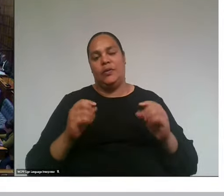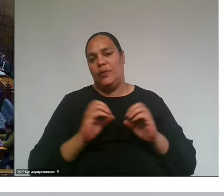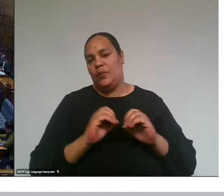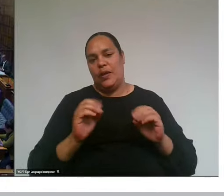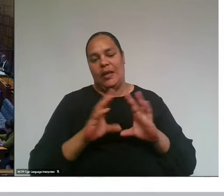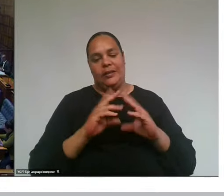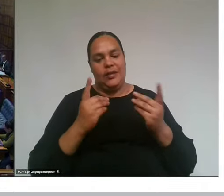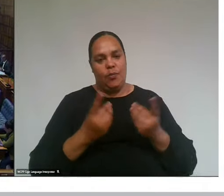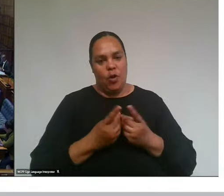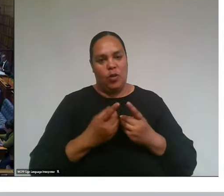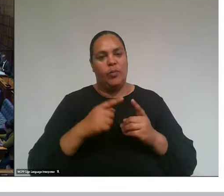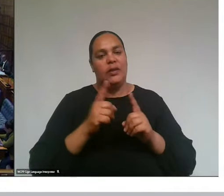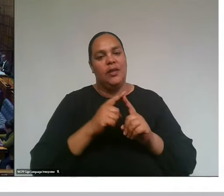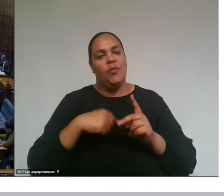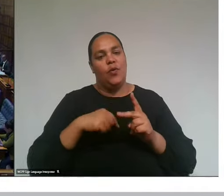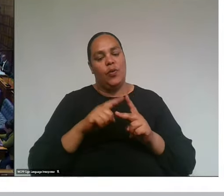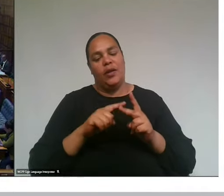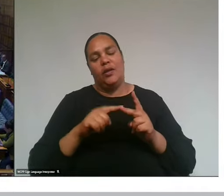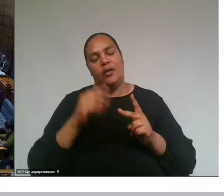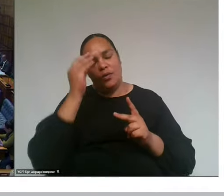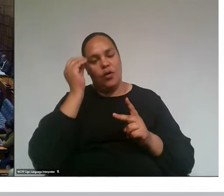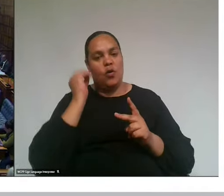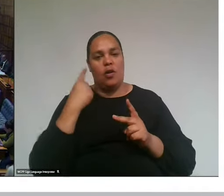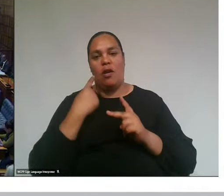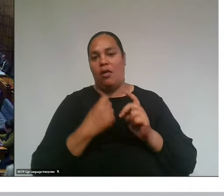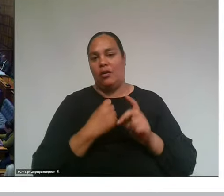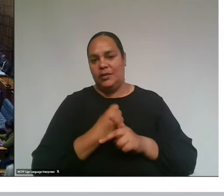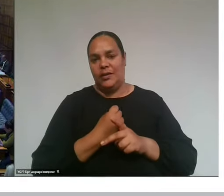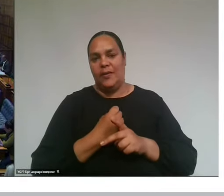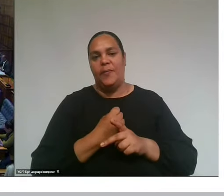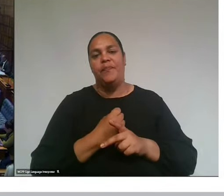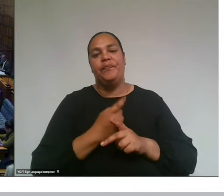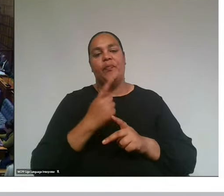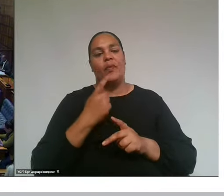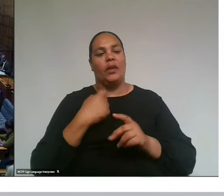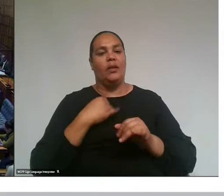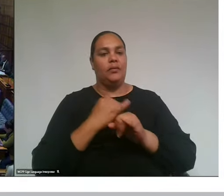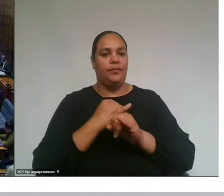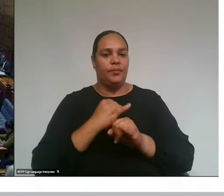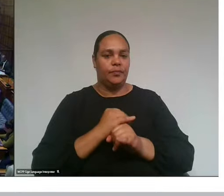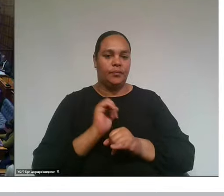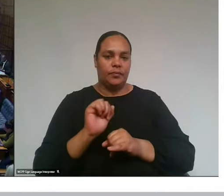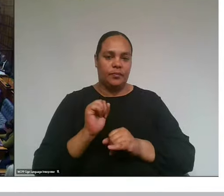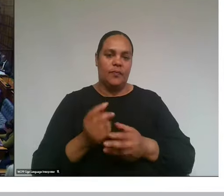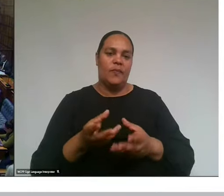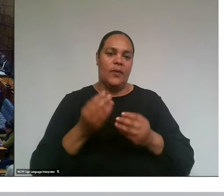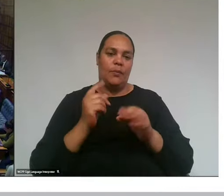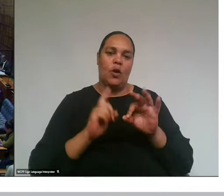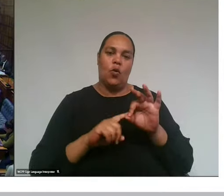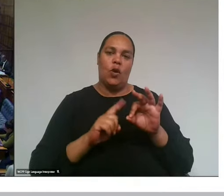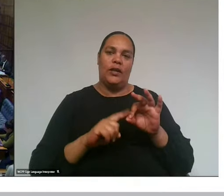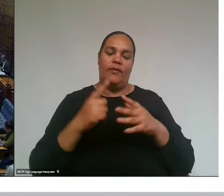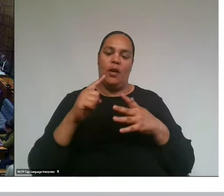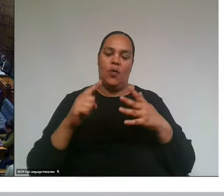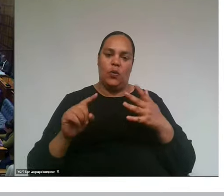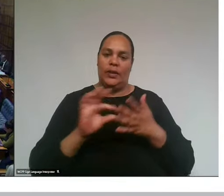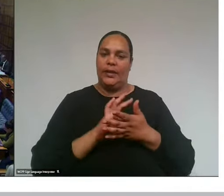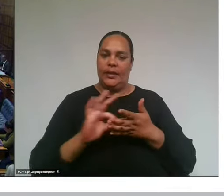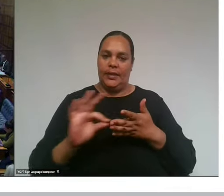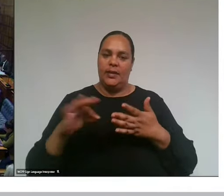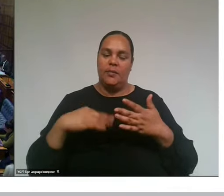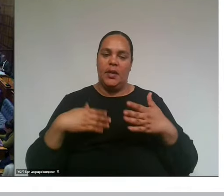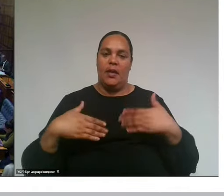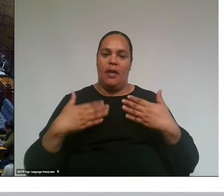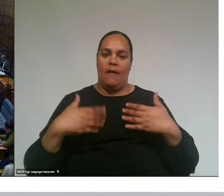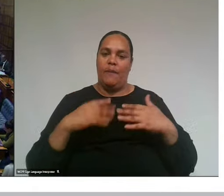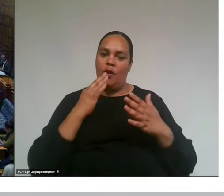department we also know chair that last year one of our entities had uh received a qualified audit I'm pleased to uh